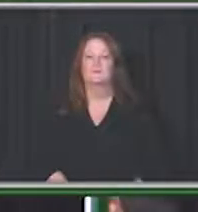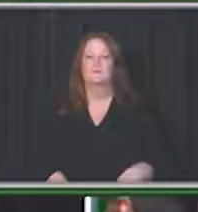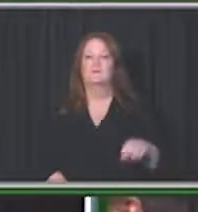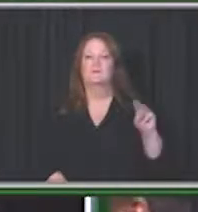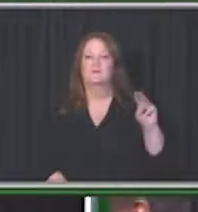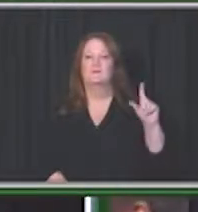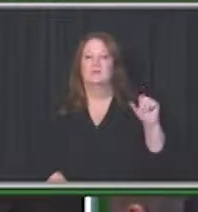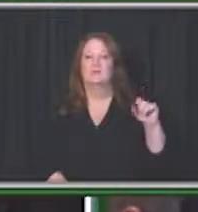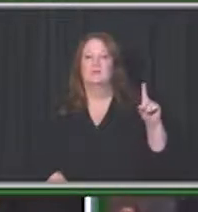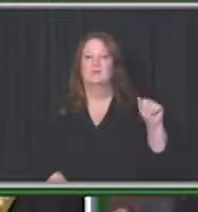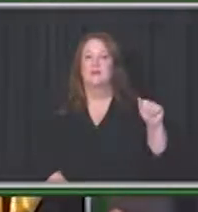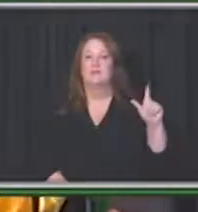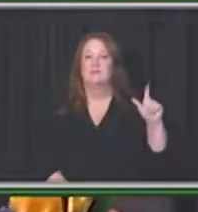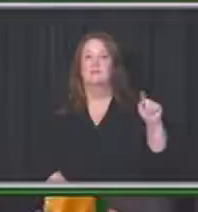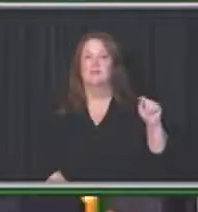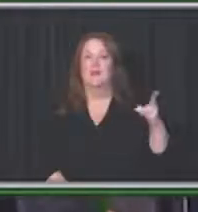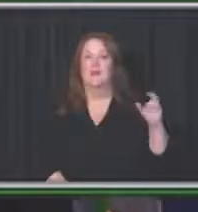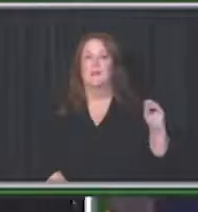Linda Tao.